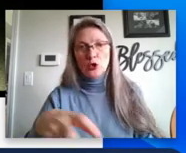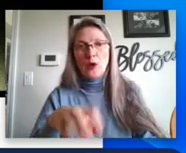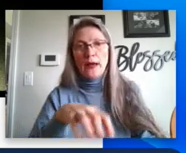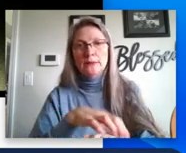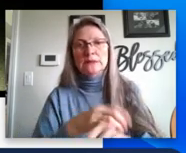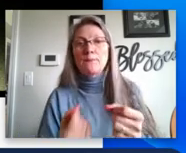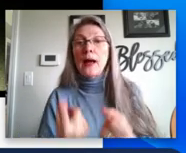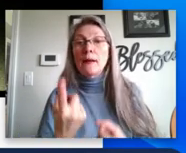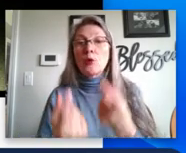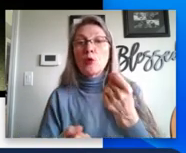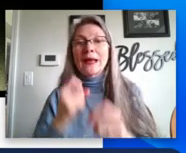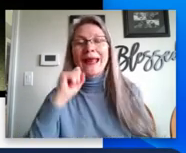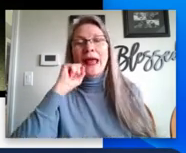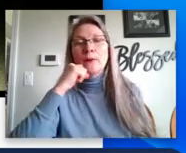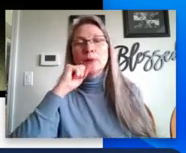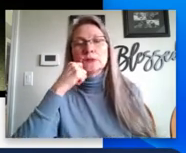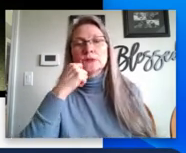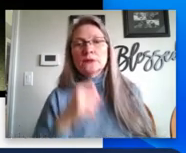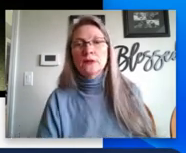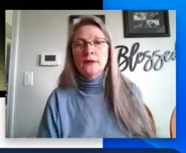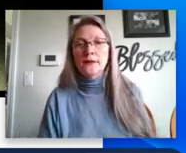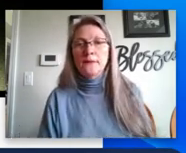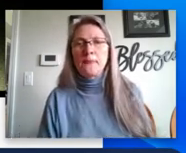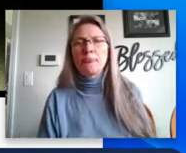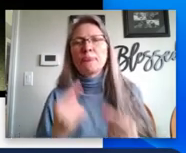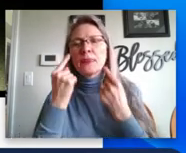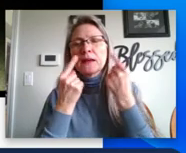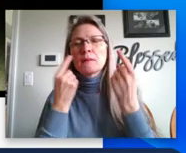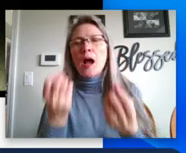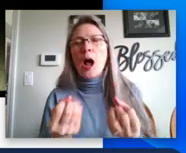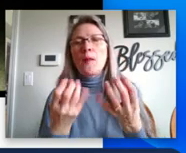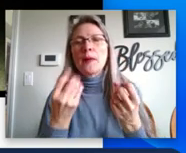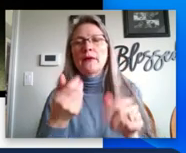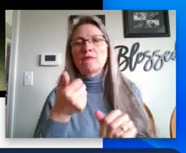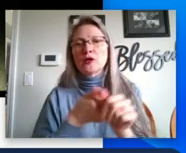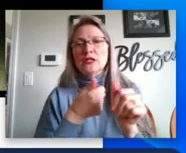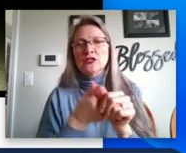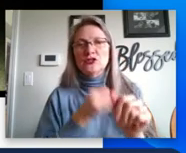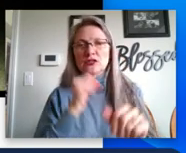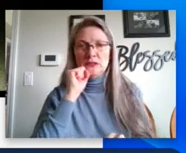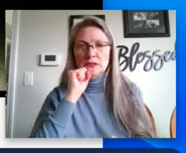to the side, I'm going to give you a minute to think about how many for each snack.